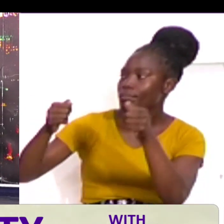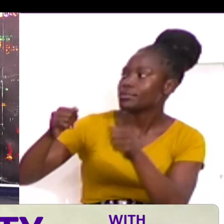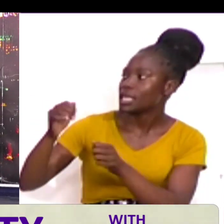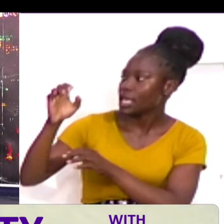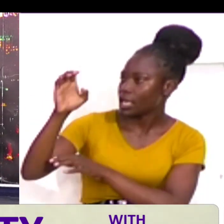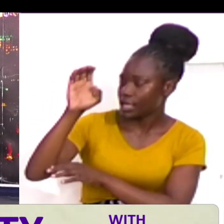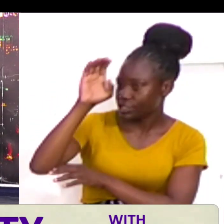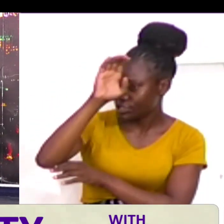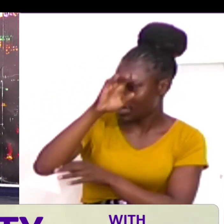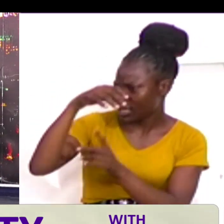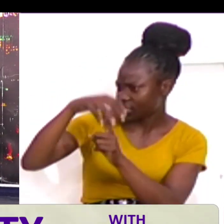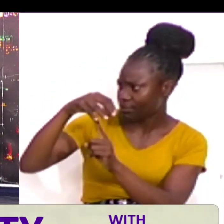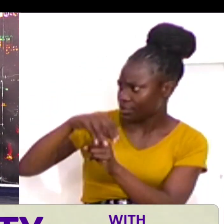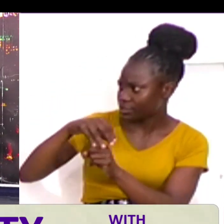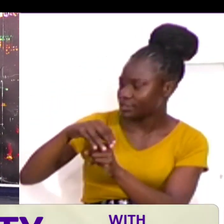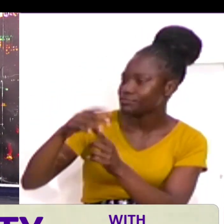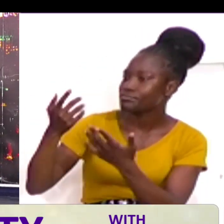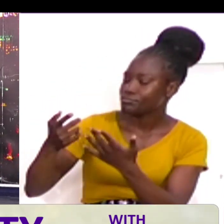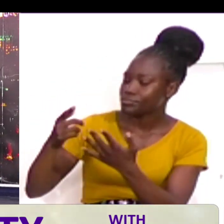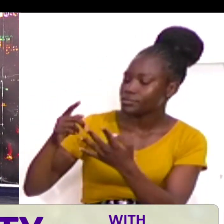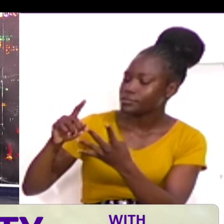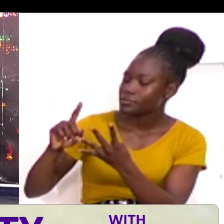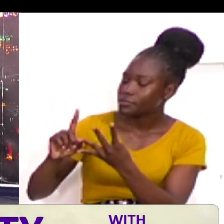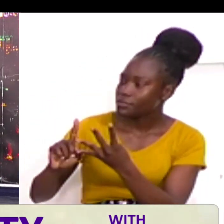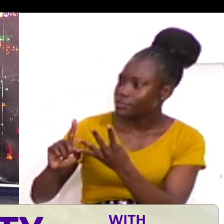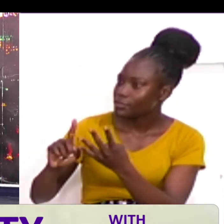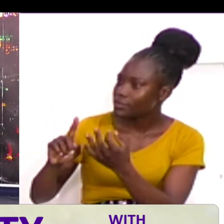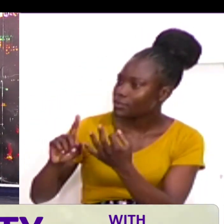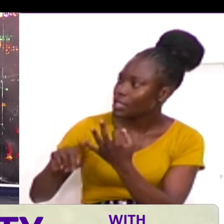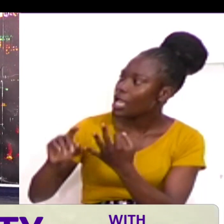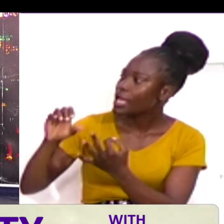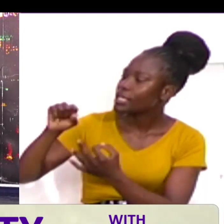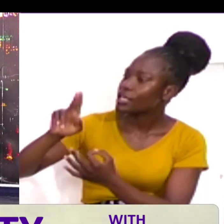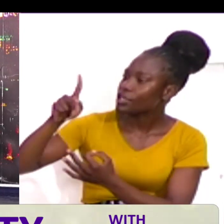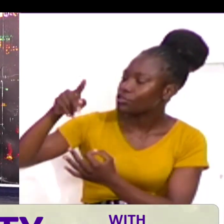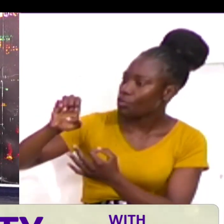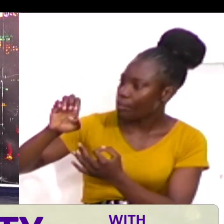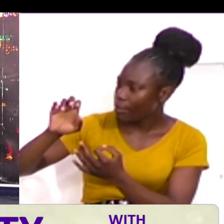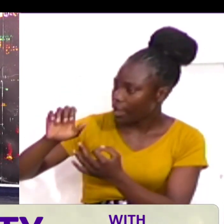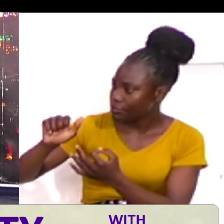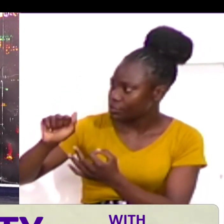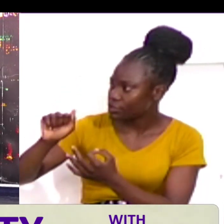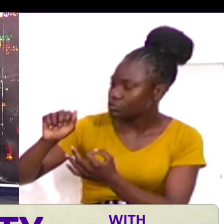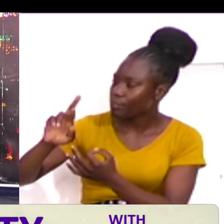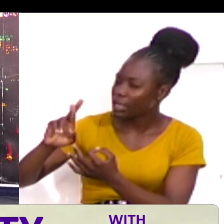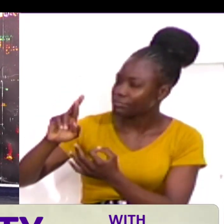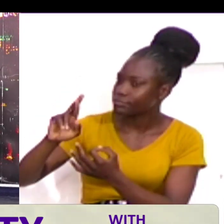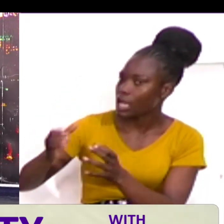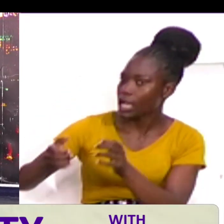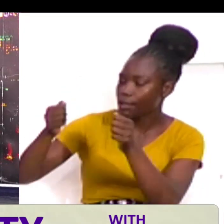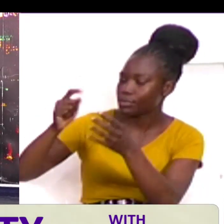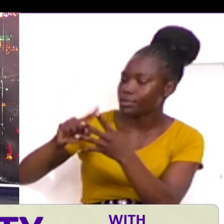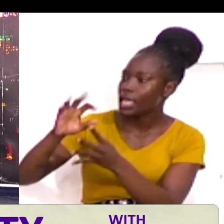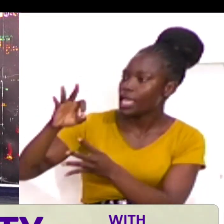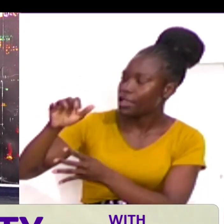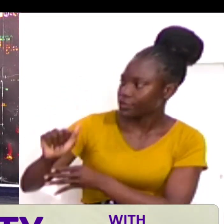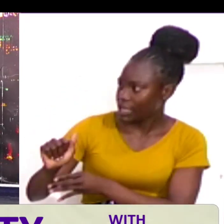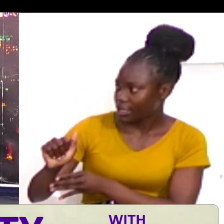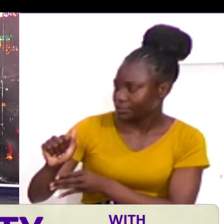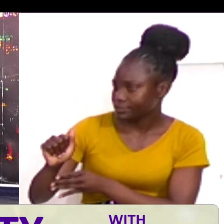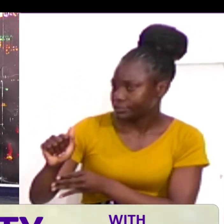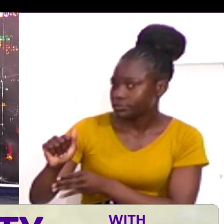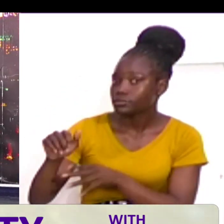right, the Super Cup, the FA. Yes. So you see, and